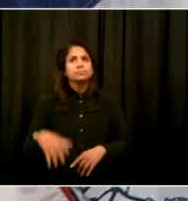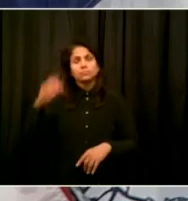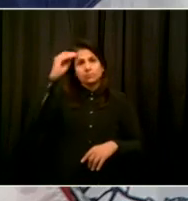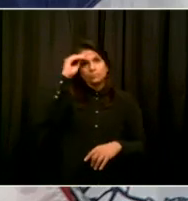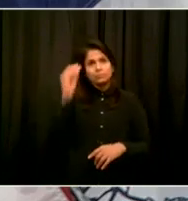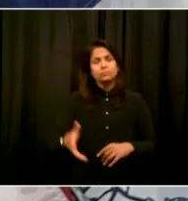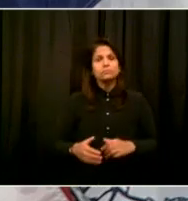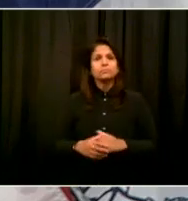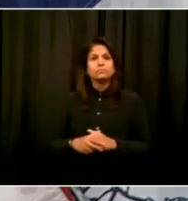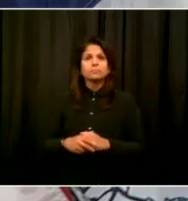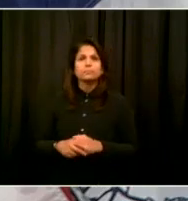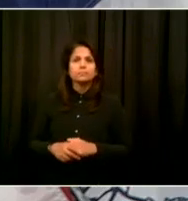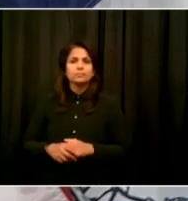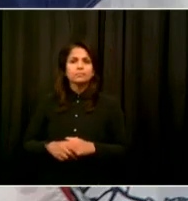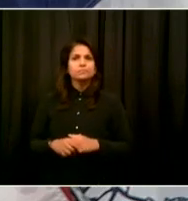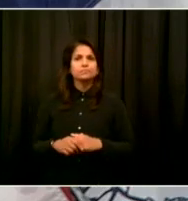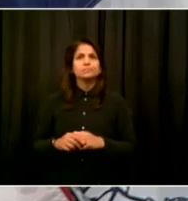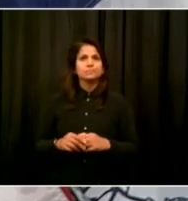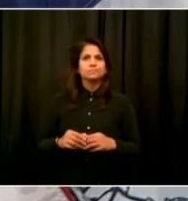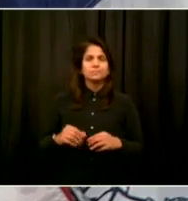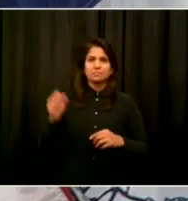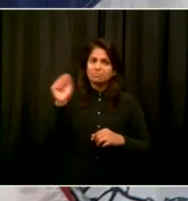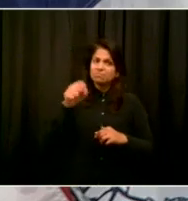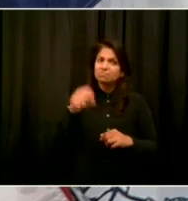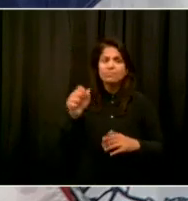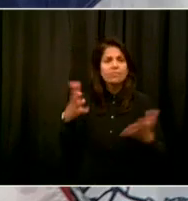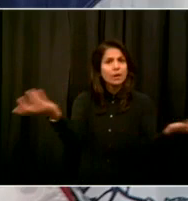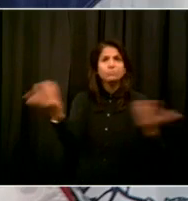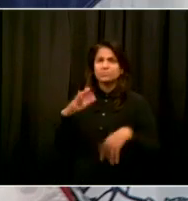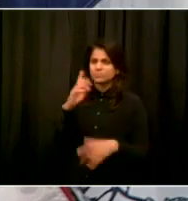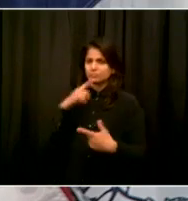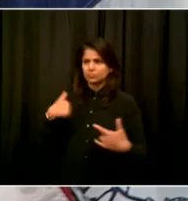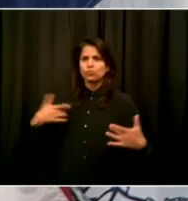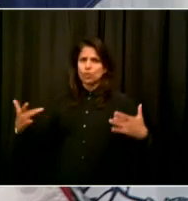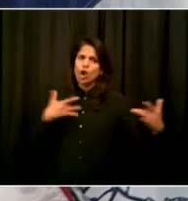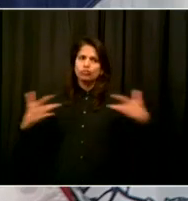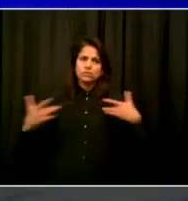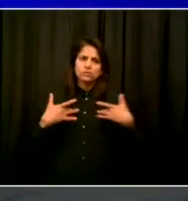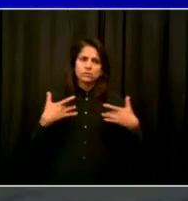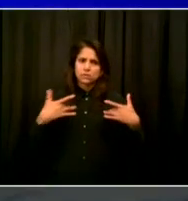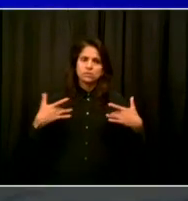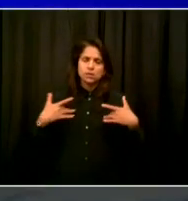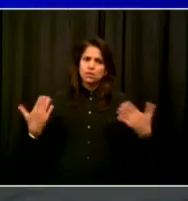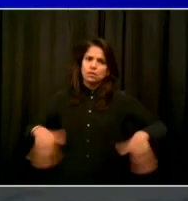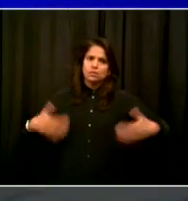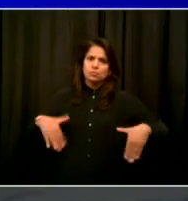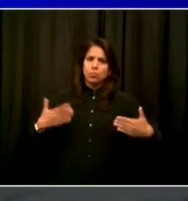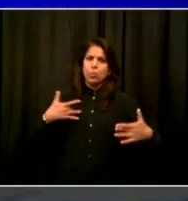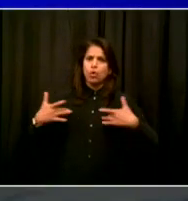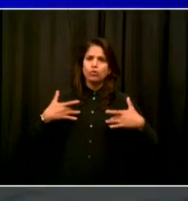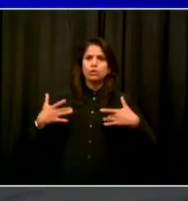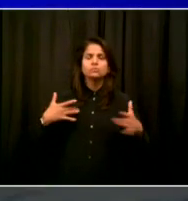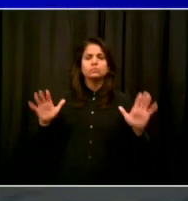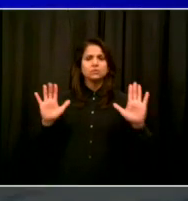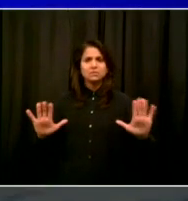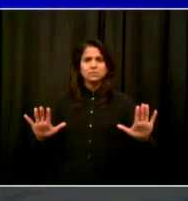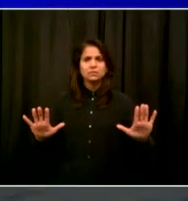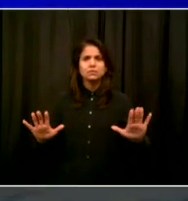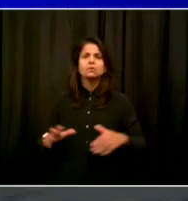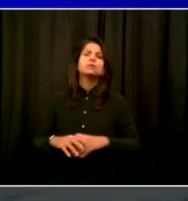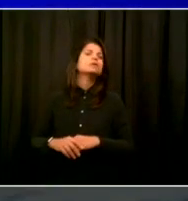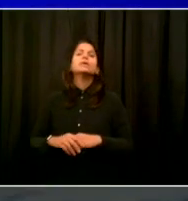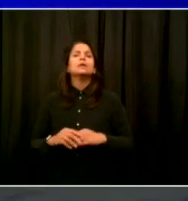give us that information clearly so every single New Yorker can participate, our Department of Health is now going to resume putting up